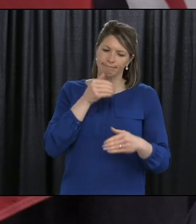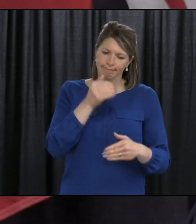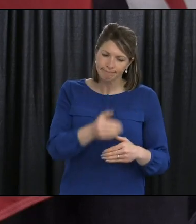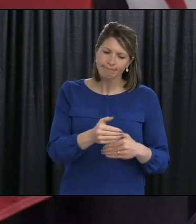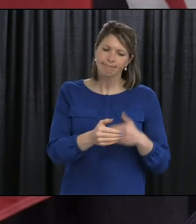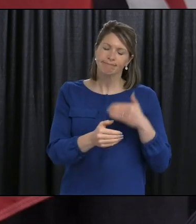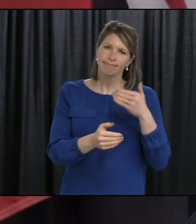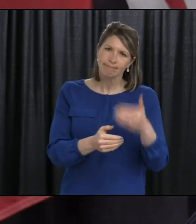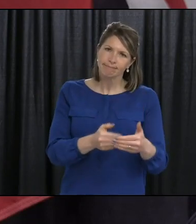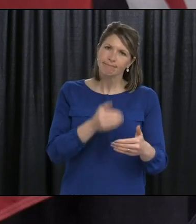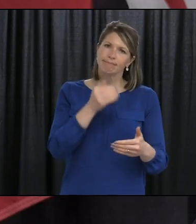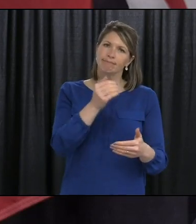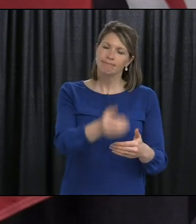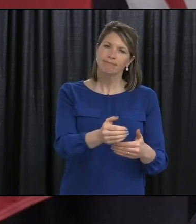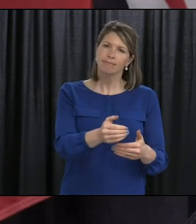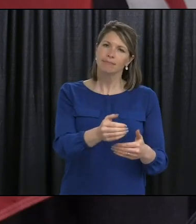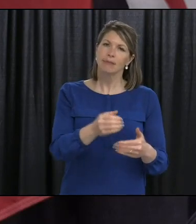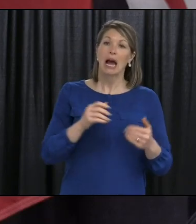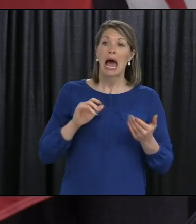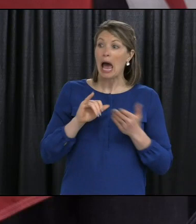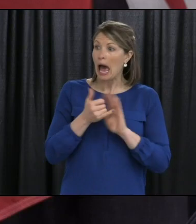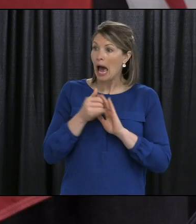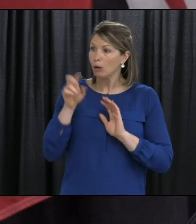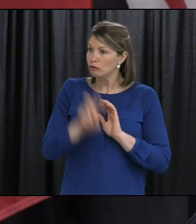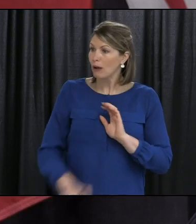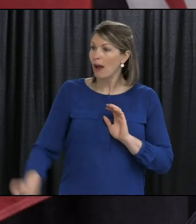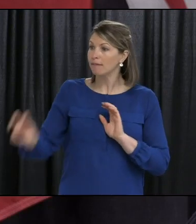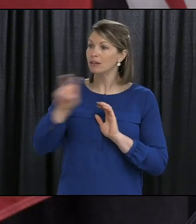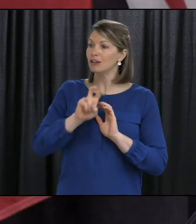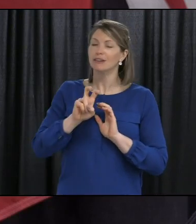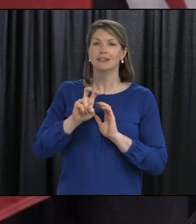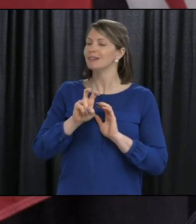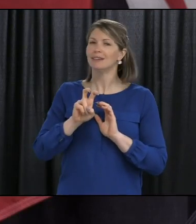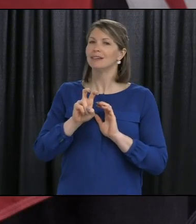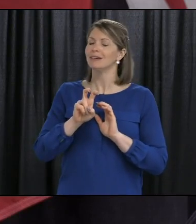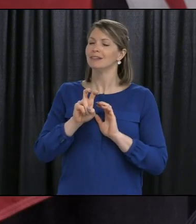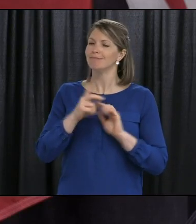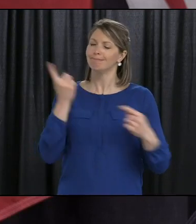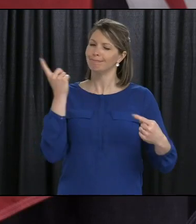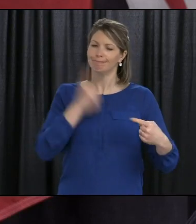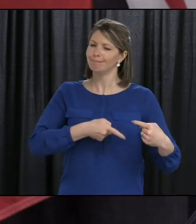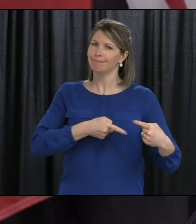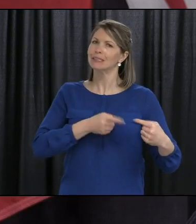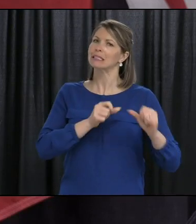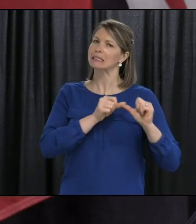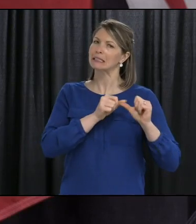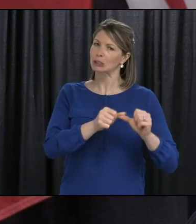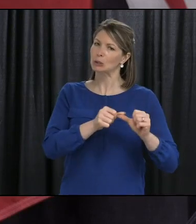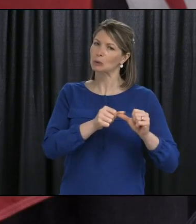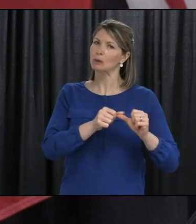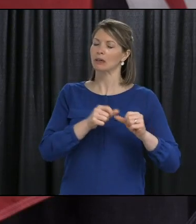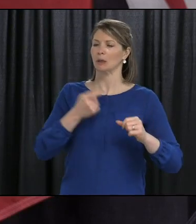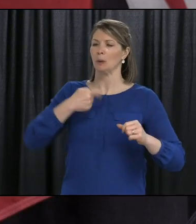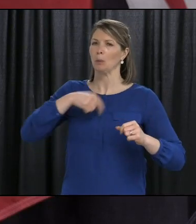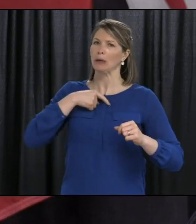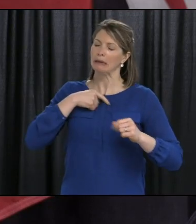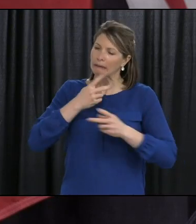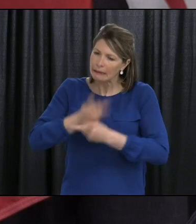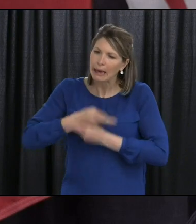move people around in Newfoundland and Labrador. This is really about being responsible and about being cautious and preventing the spread.